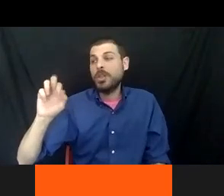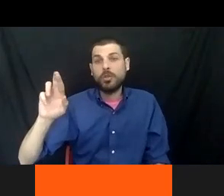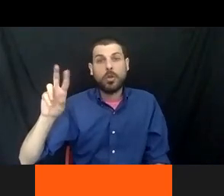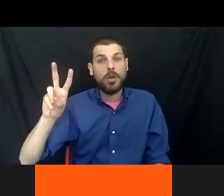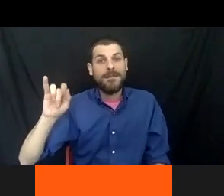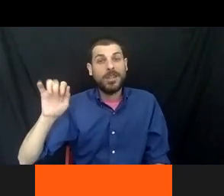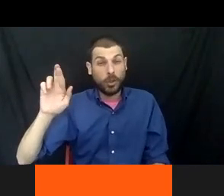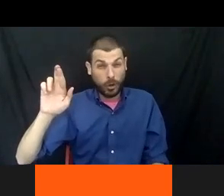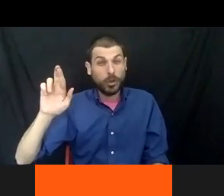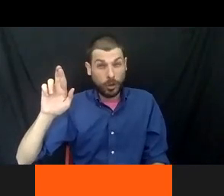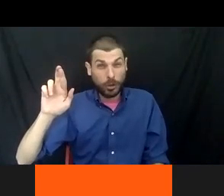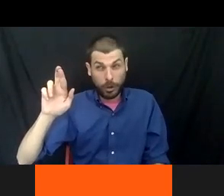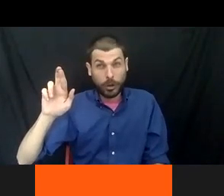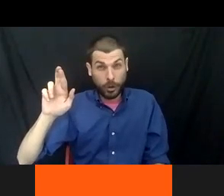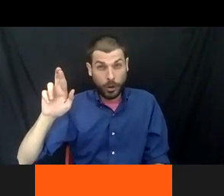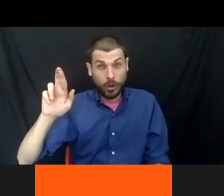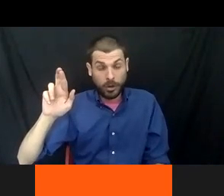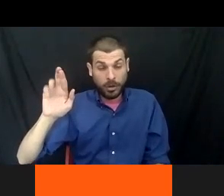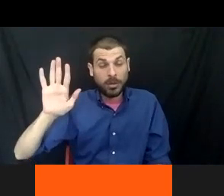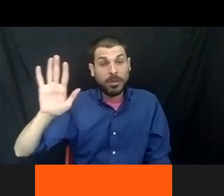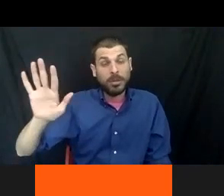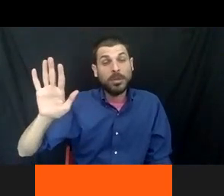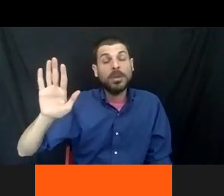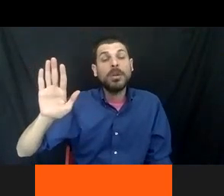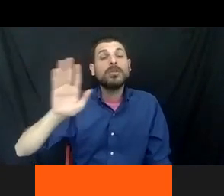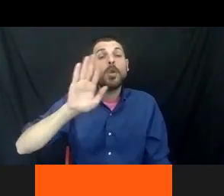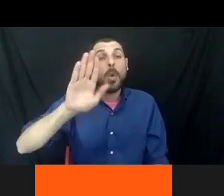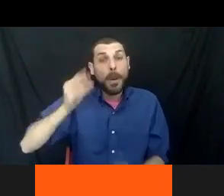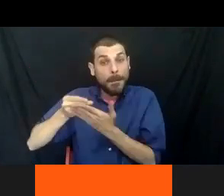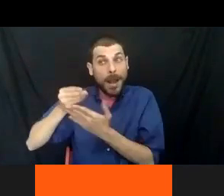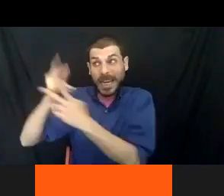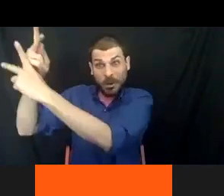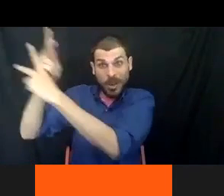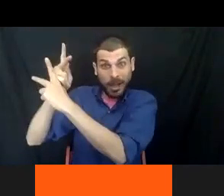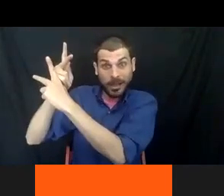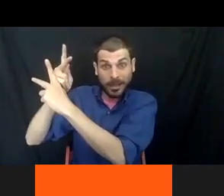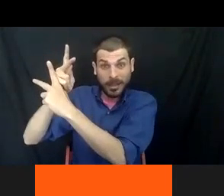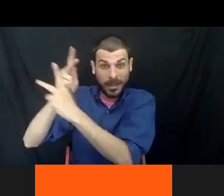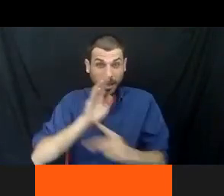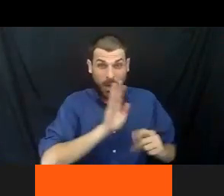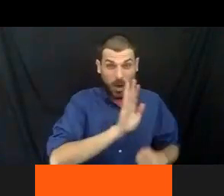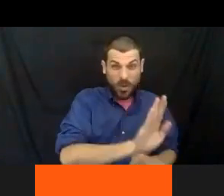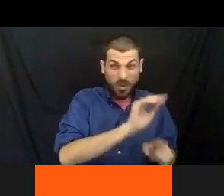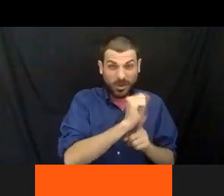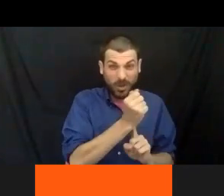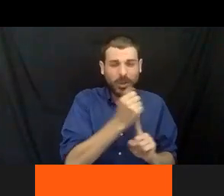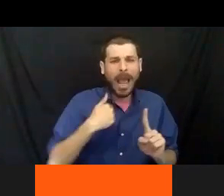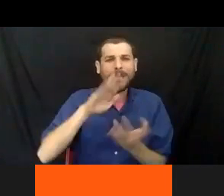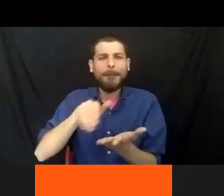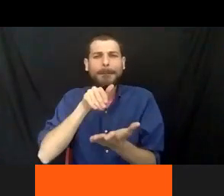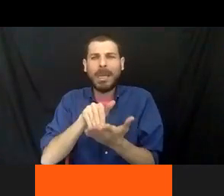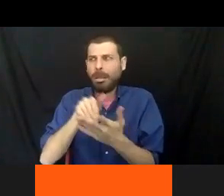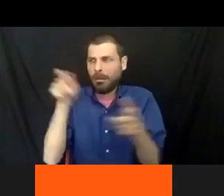the middleman between you and the lender, the company that actually has the right to your payments. And the